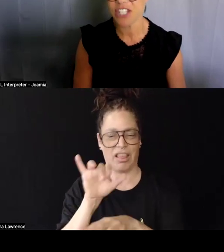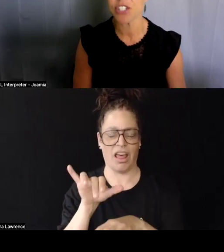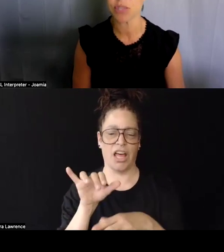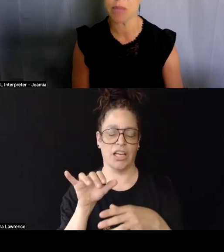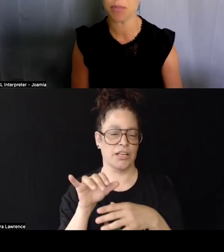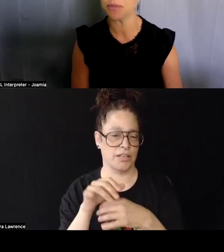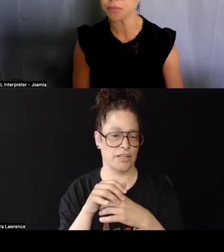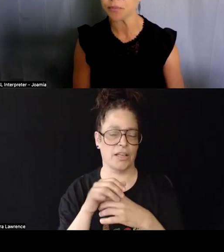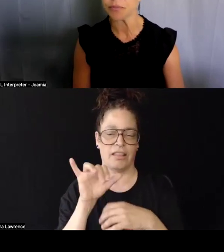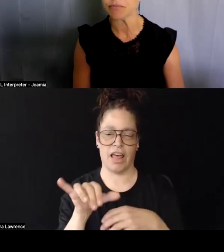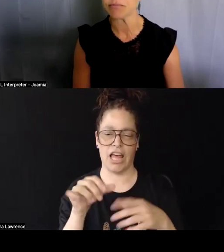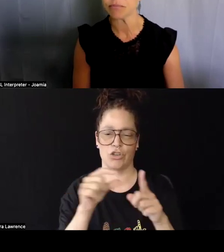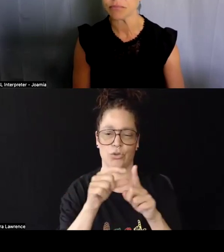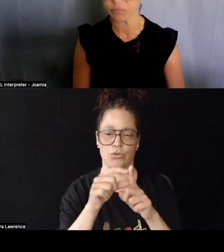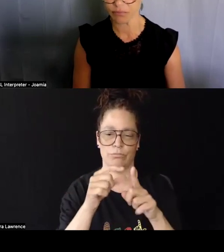and Indigenous people,